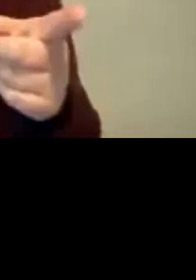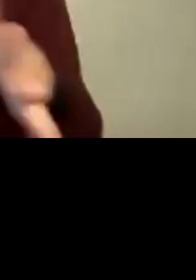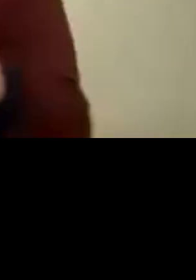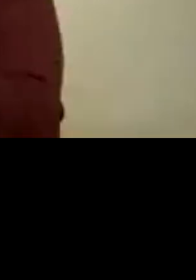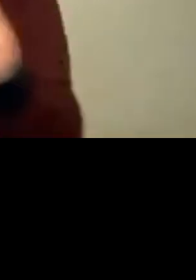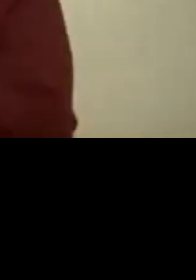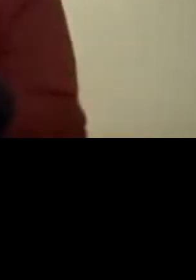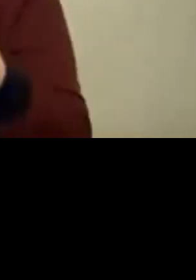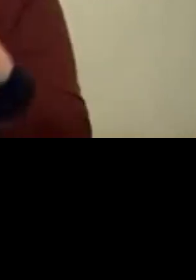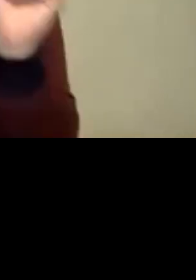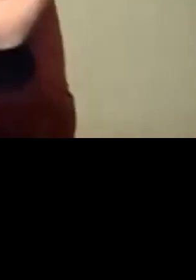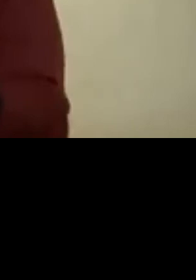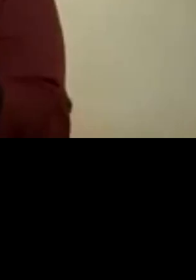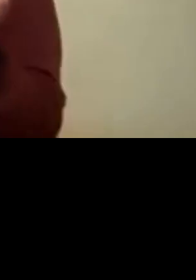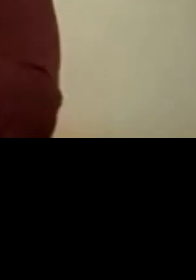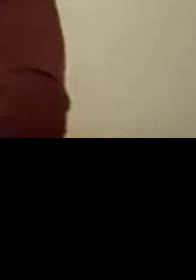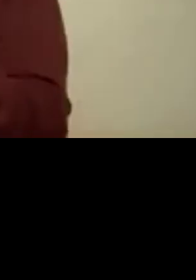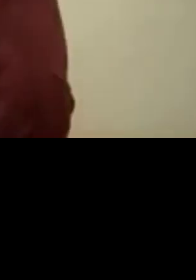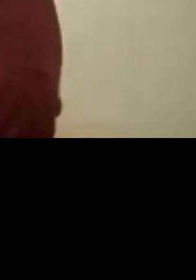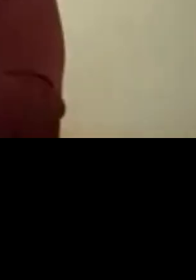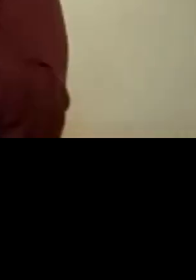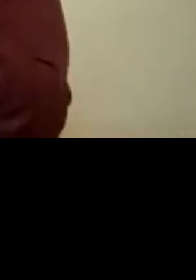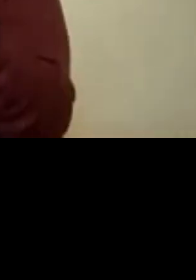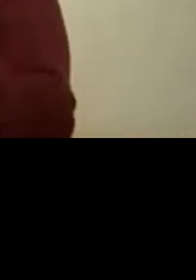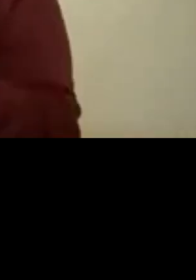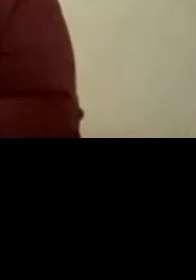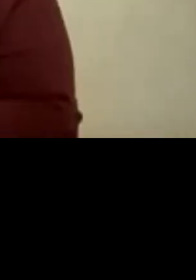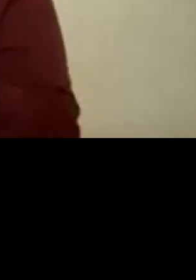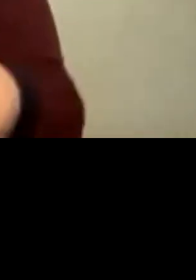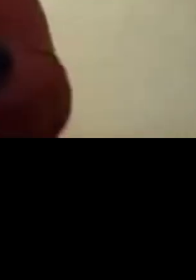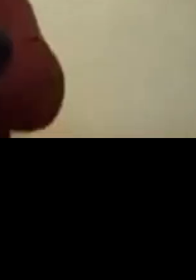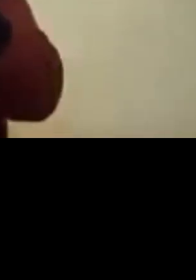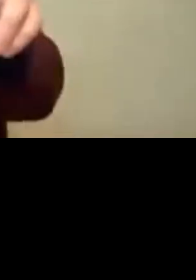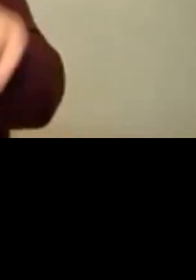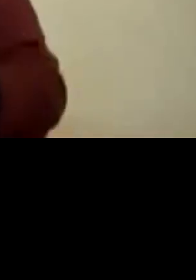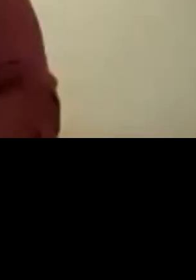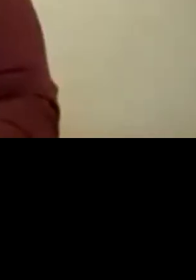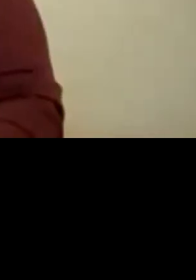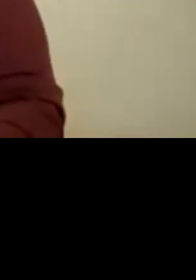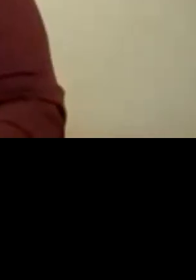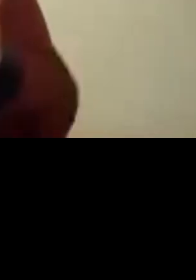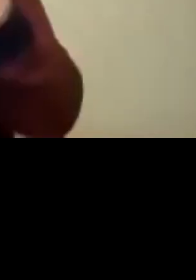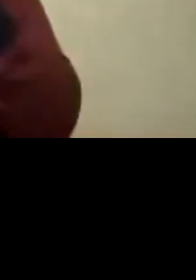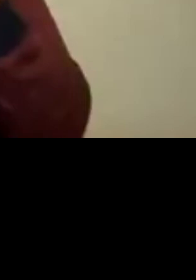the outcome data and stuff. Yes, okay, well, we'll hold you to it. All right, so thank